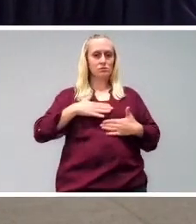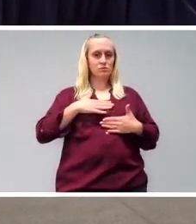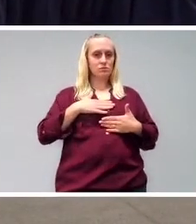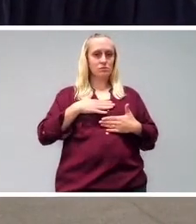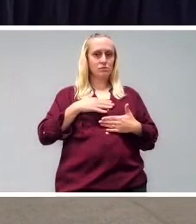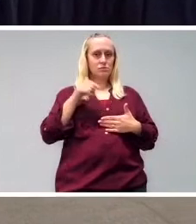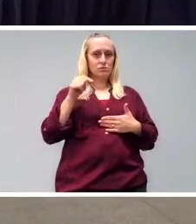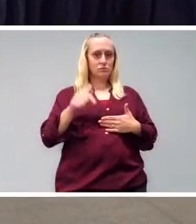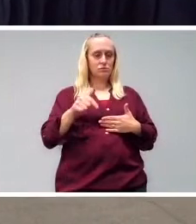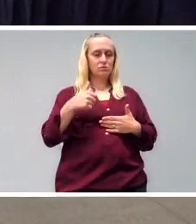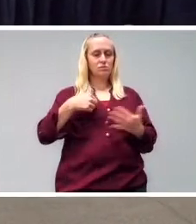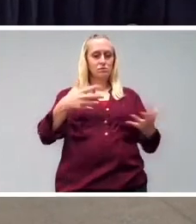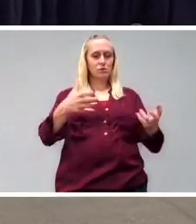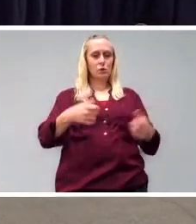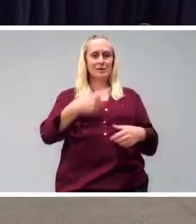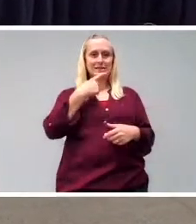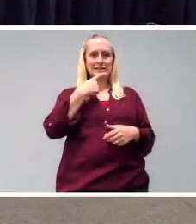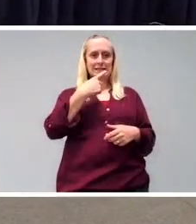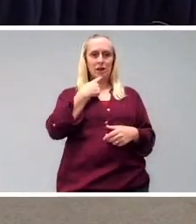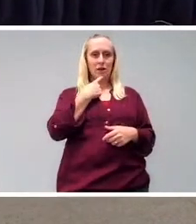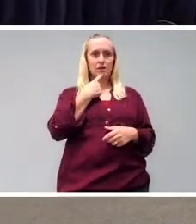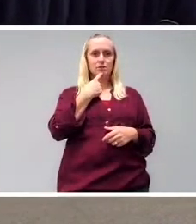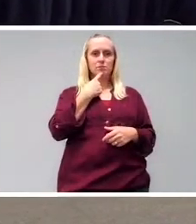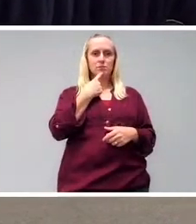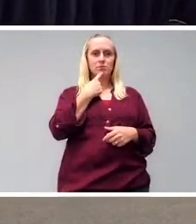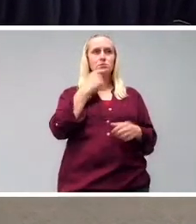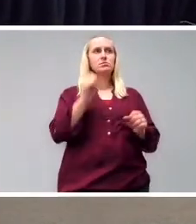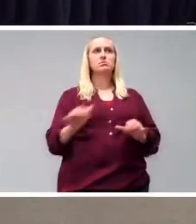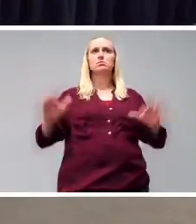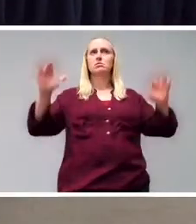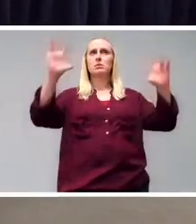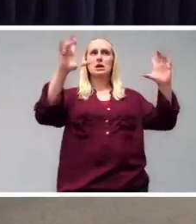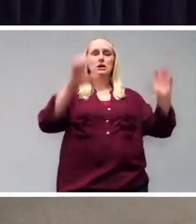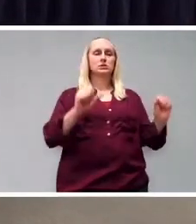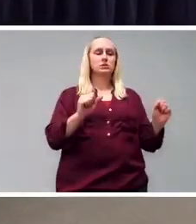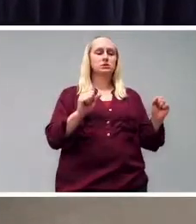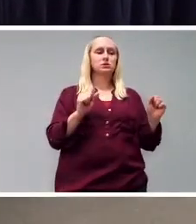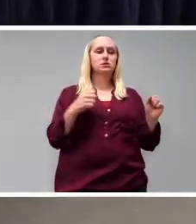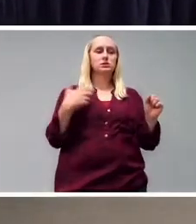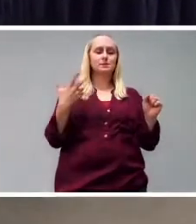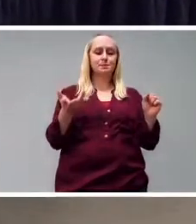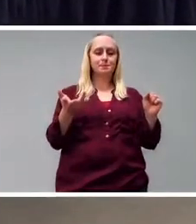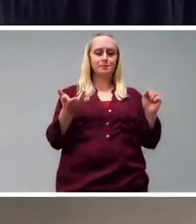know, I just want to say this is an amazing